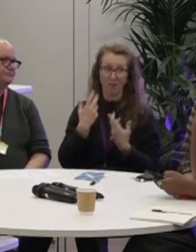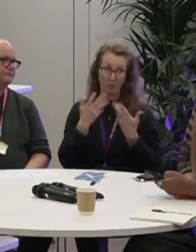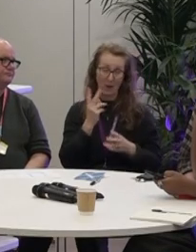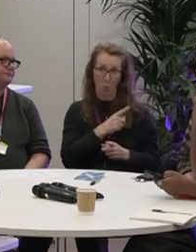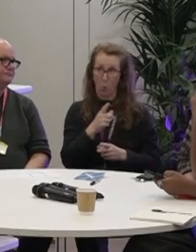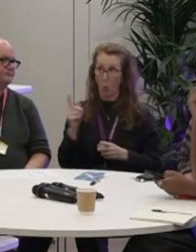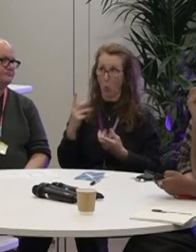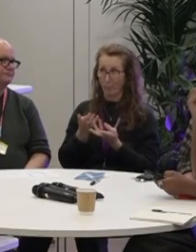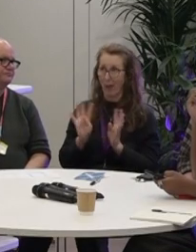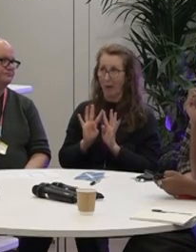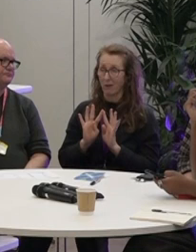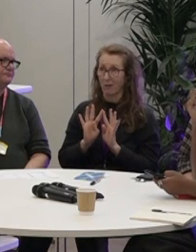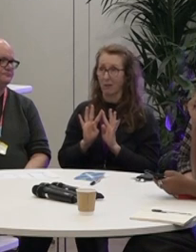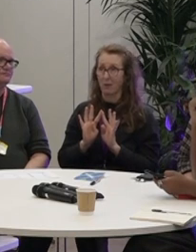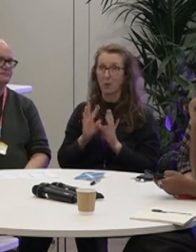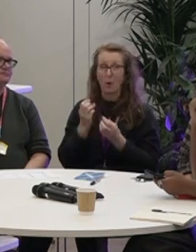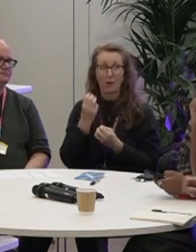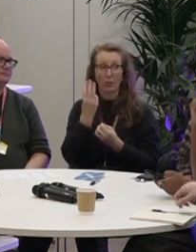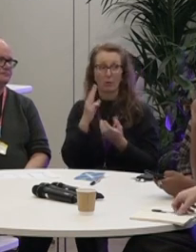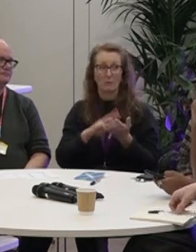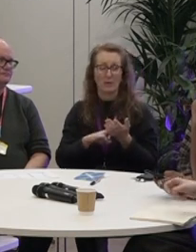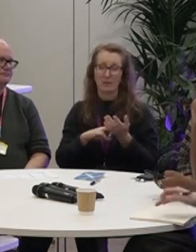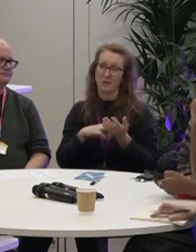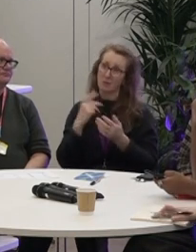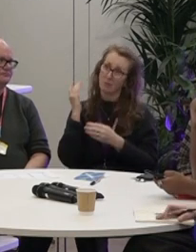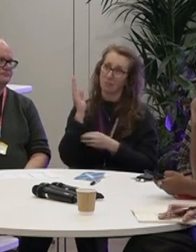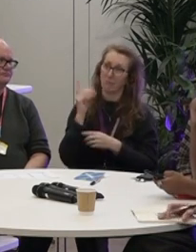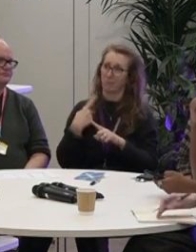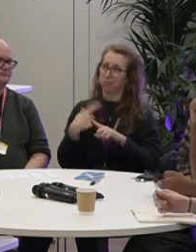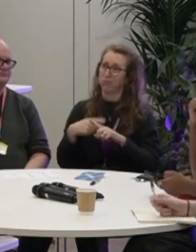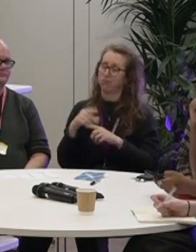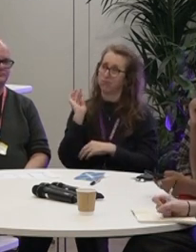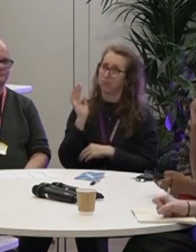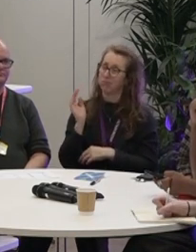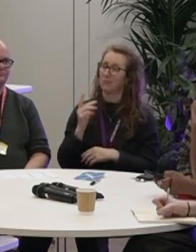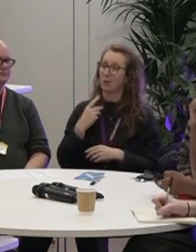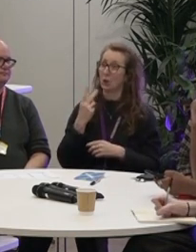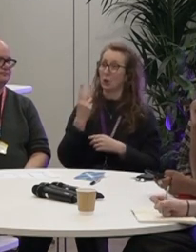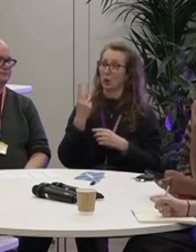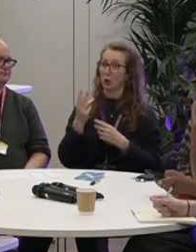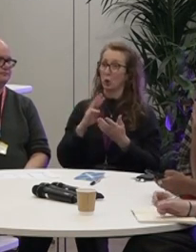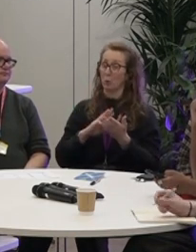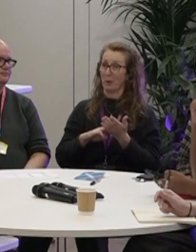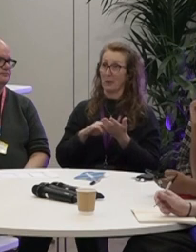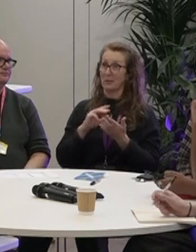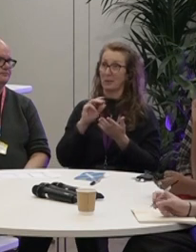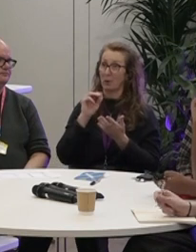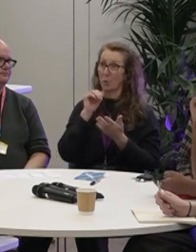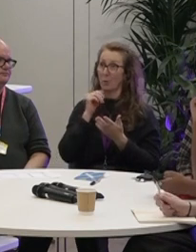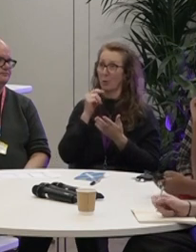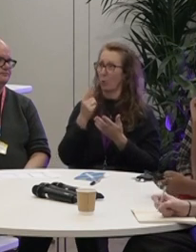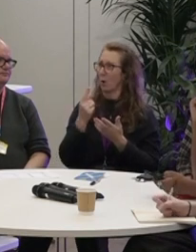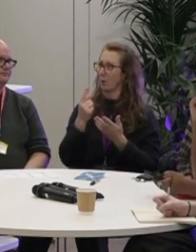this, you have 3 minutes for your lightning talk. After 2 minutes, there is one very loving